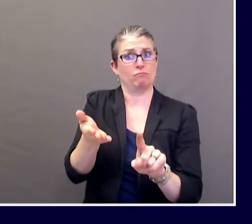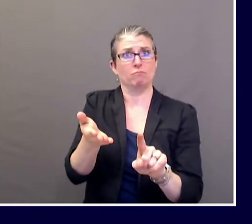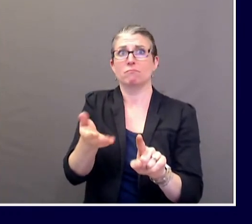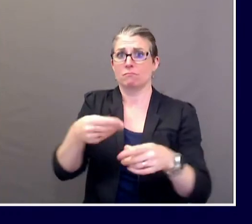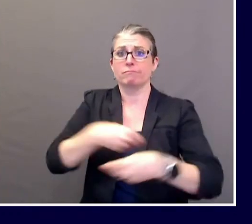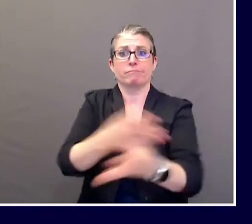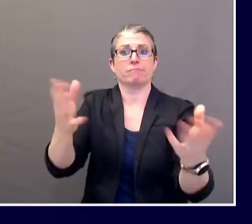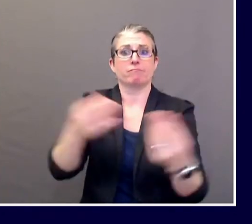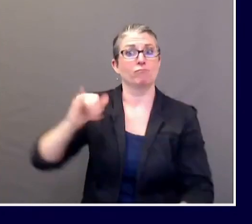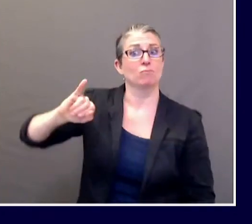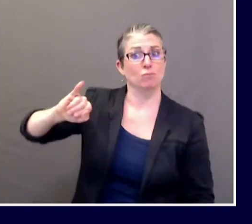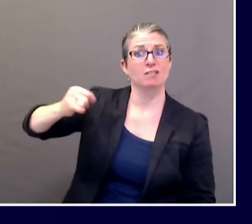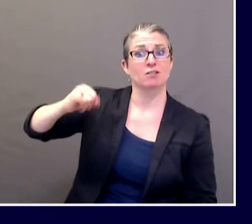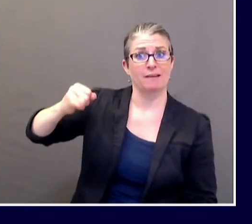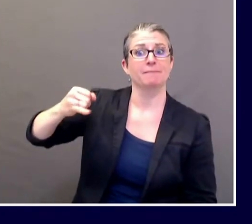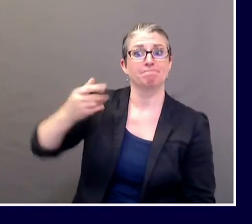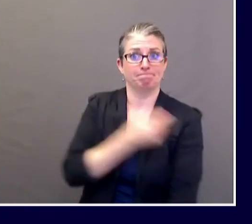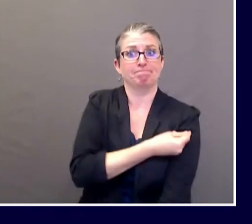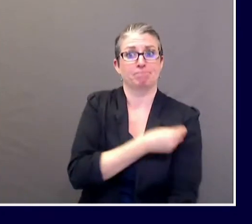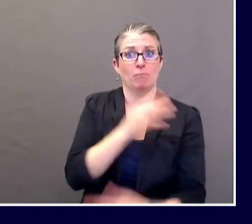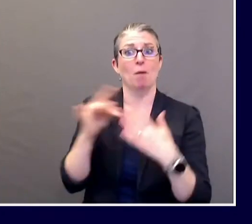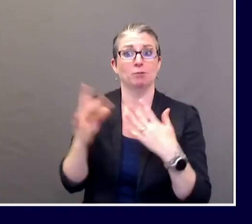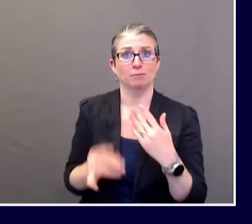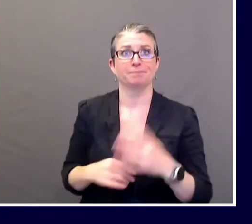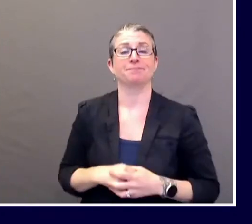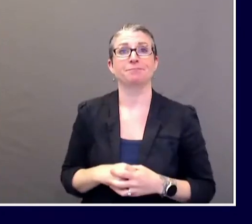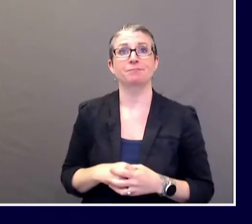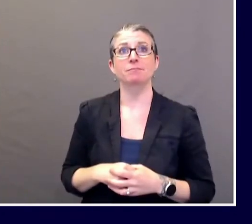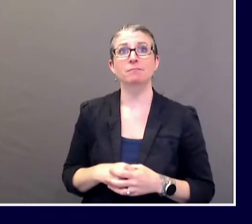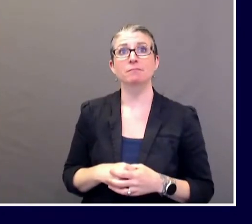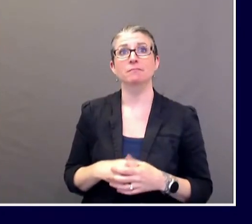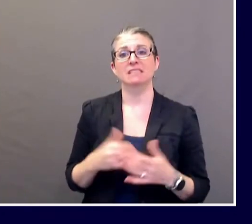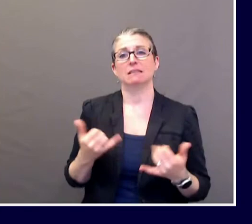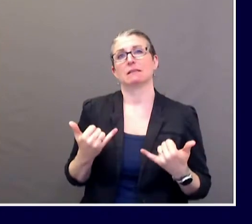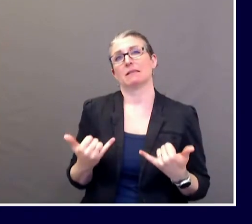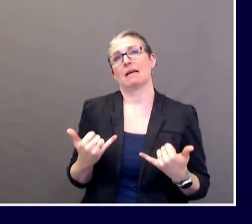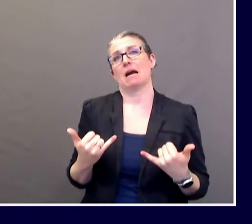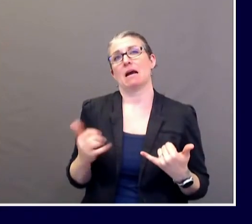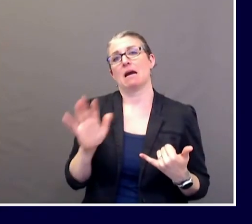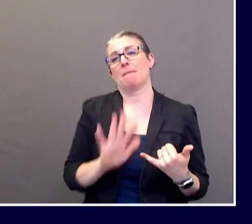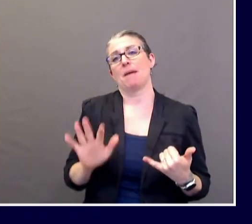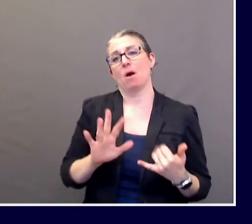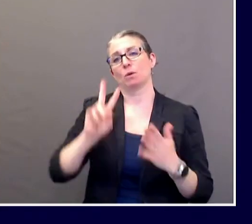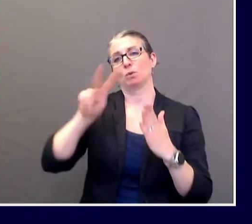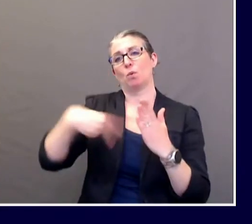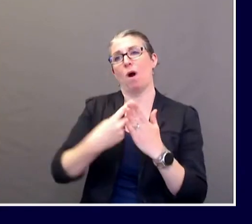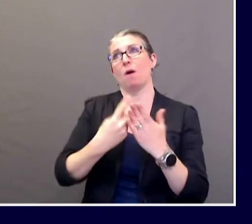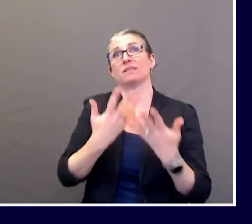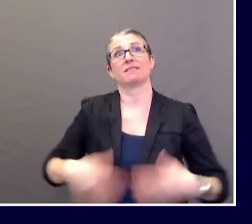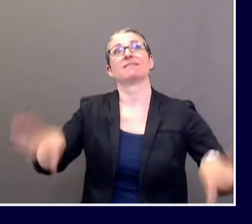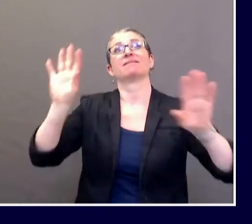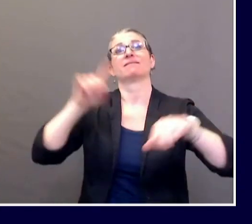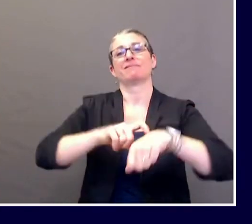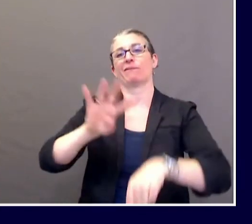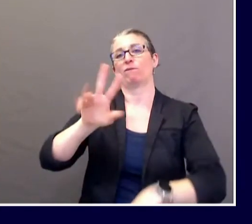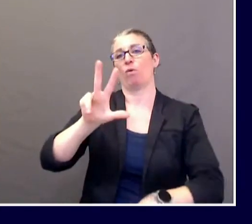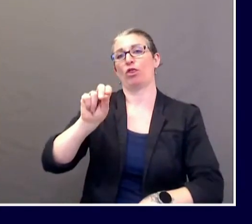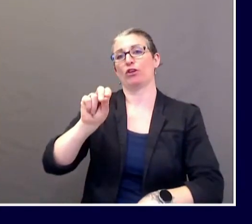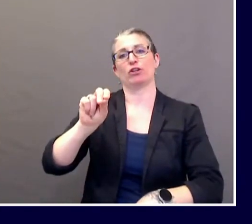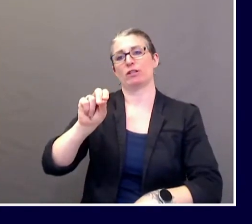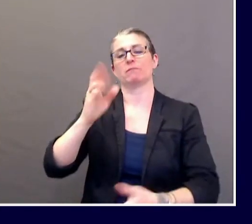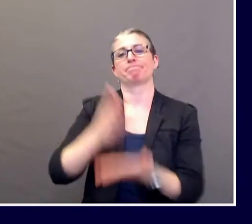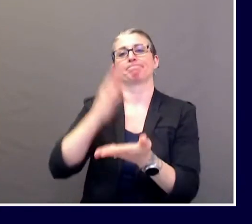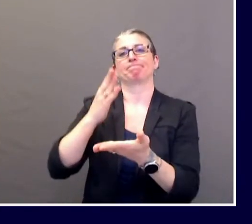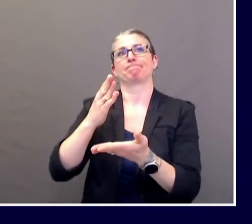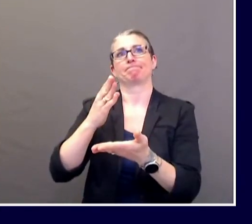from 8:30 to 4:30 p.m. Again, they will be offering the Johnson & Johnson vaccine.